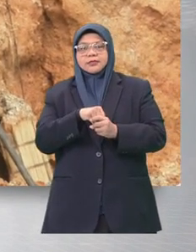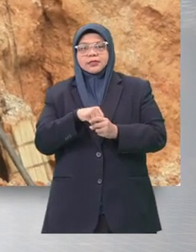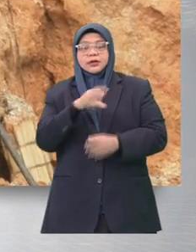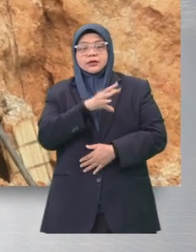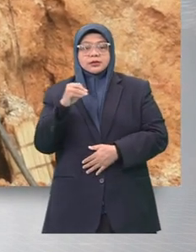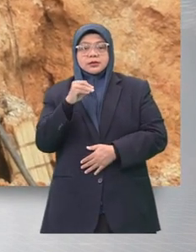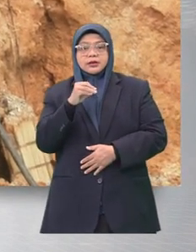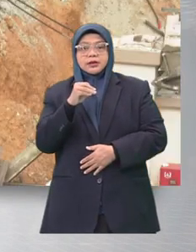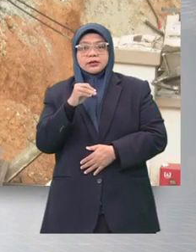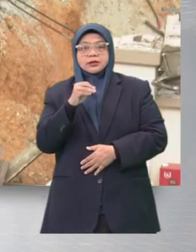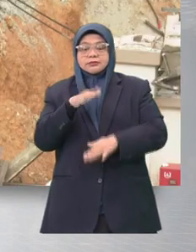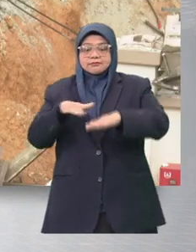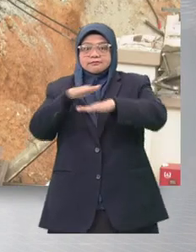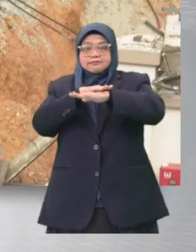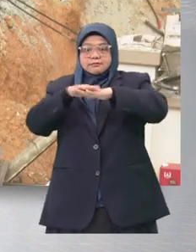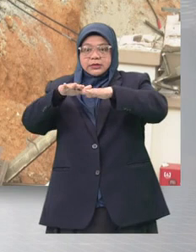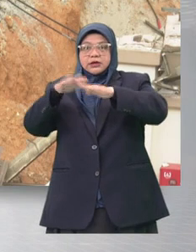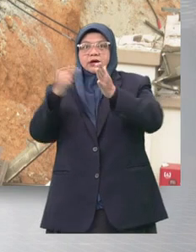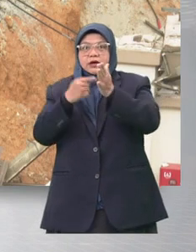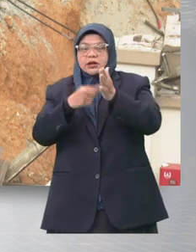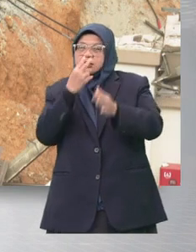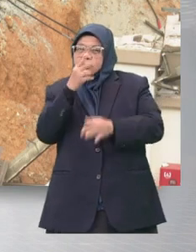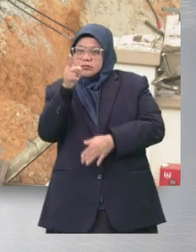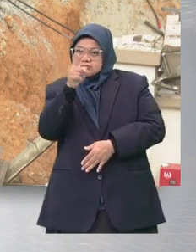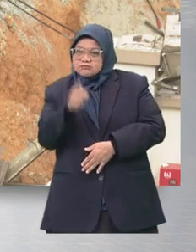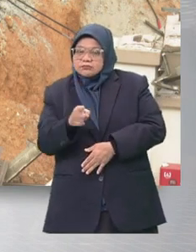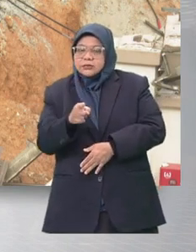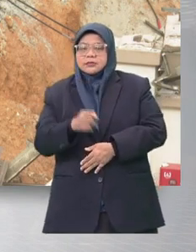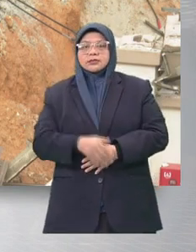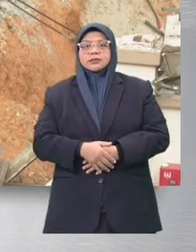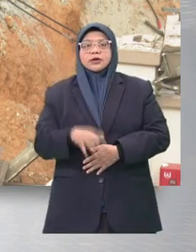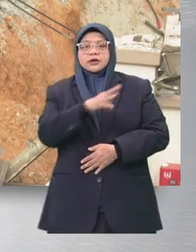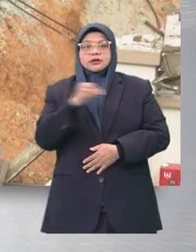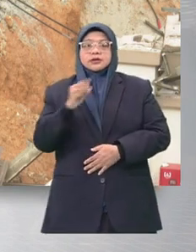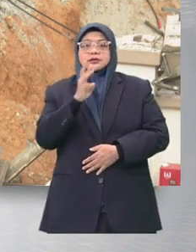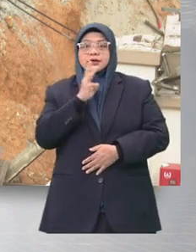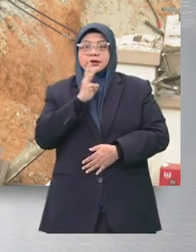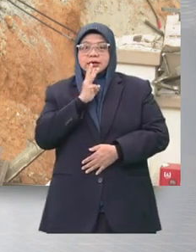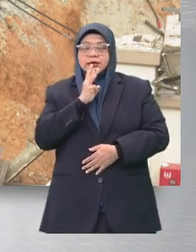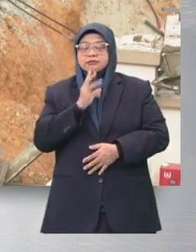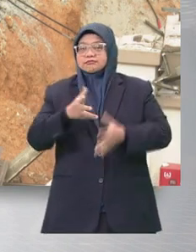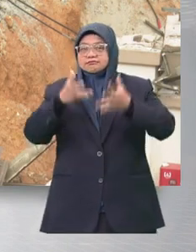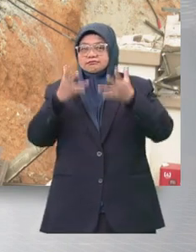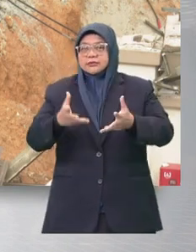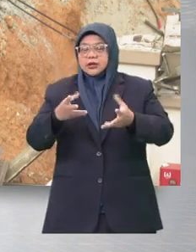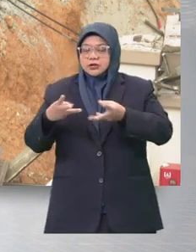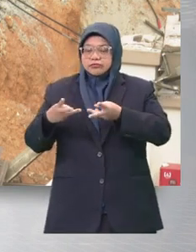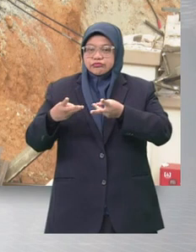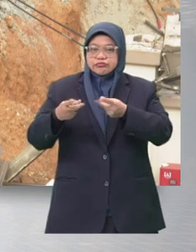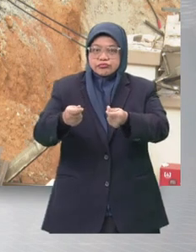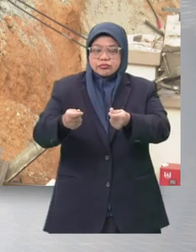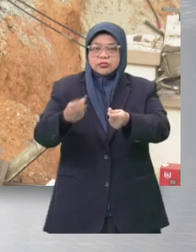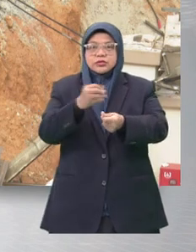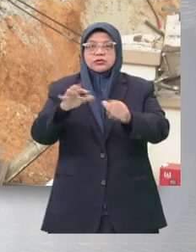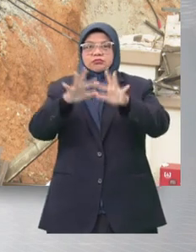atas, kadang-kadang boleh nampak rekahan. Because the water is so heavy, the slope, the earth is